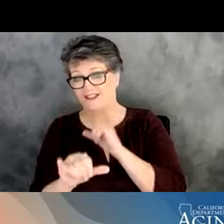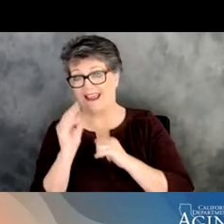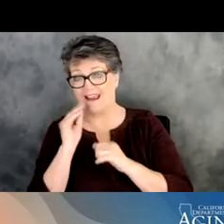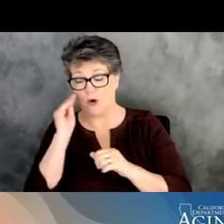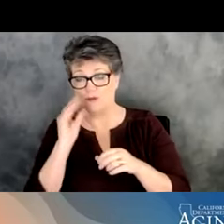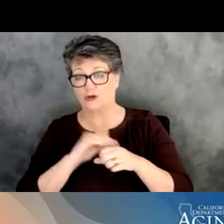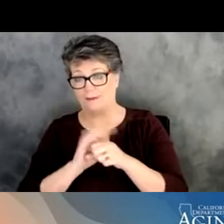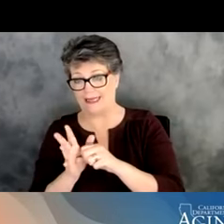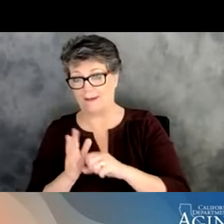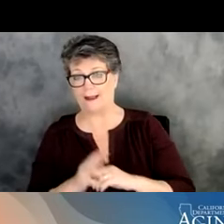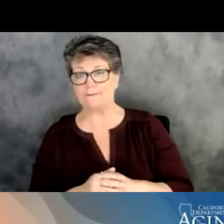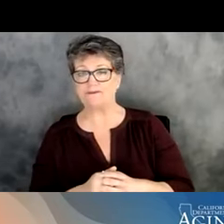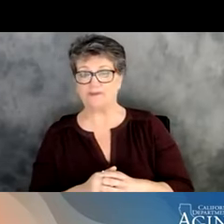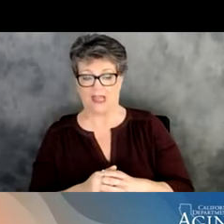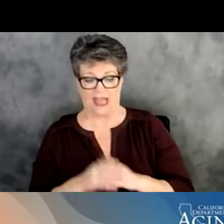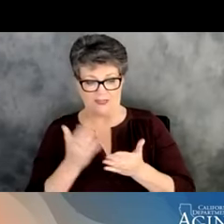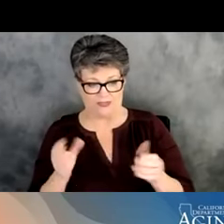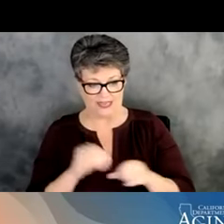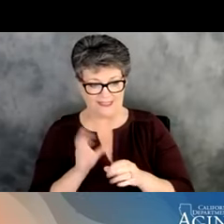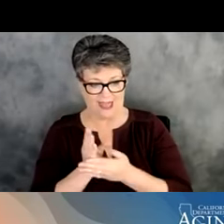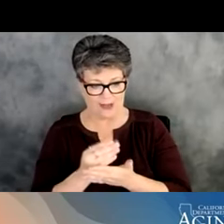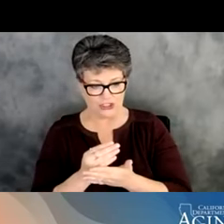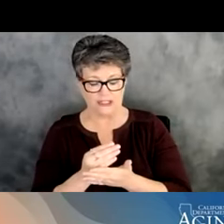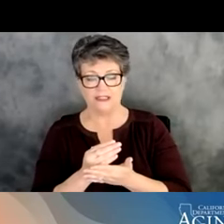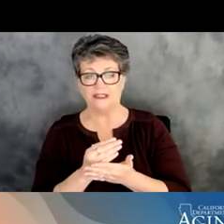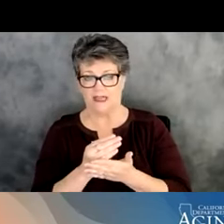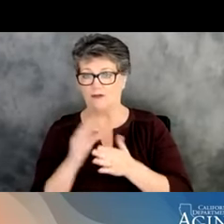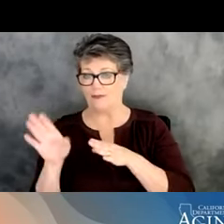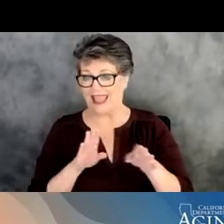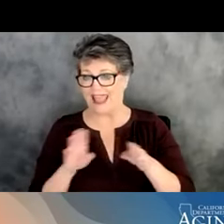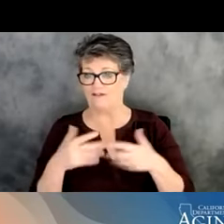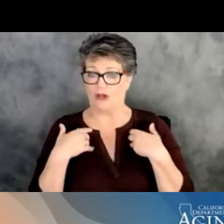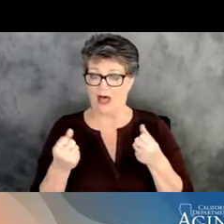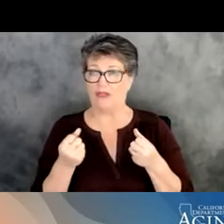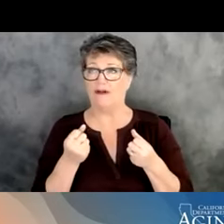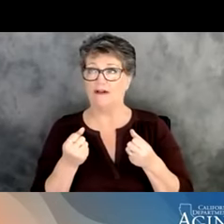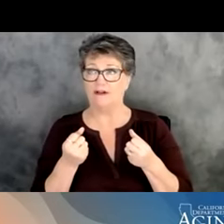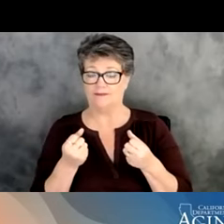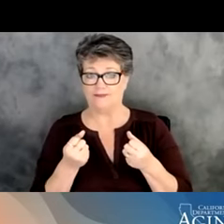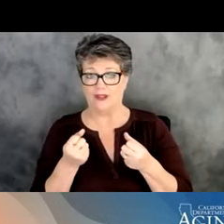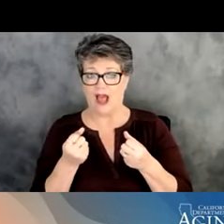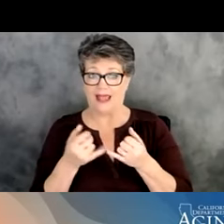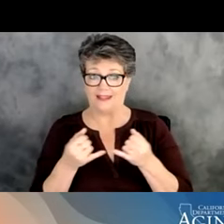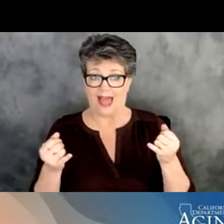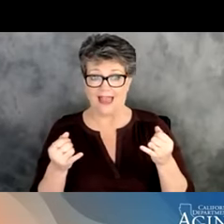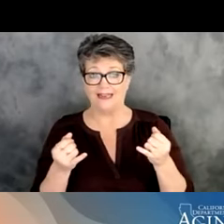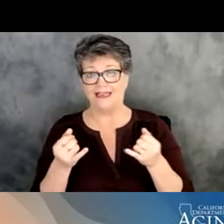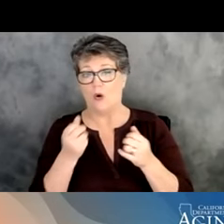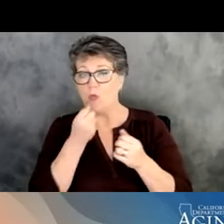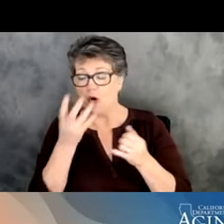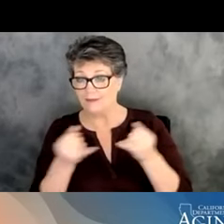during the pandemic. There are things in that budget investment such as behavioral health warm line, digital connections,